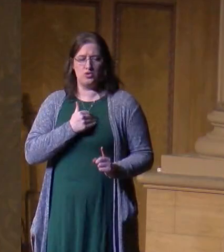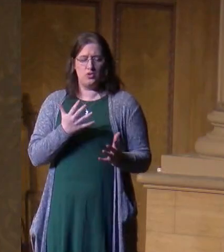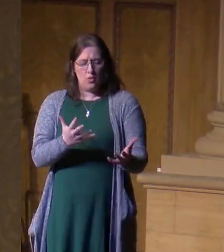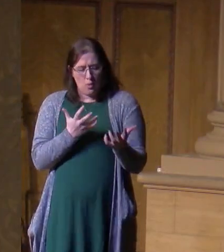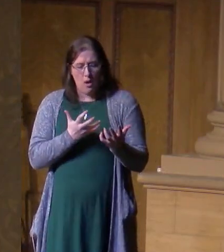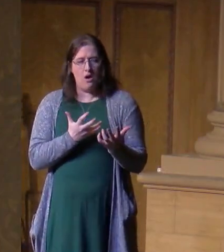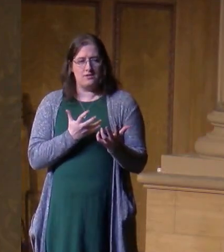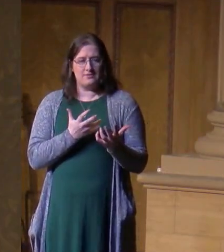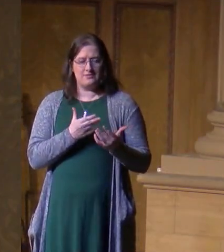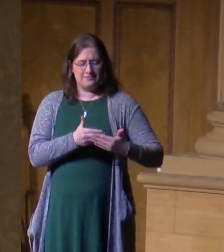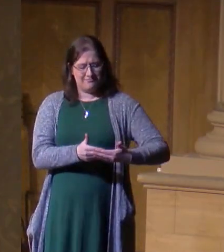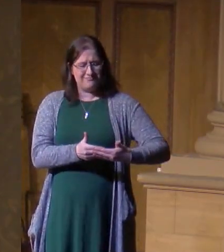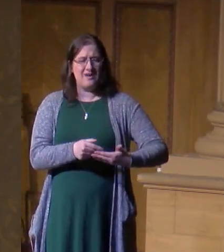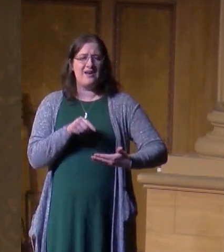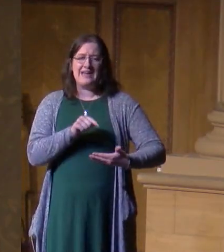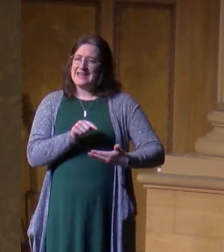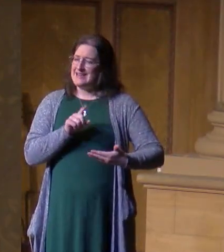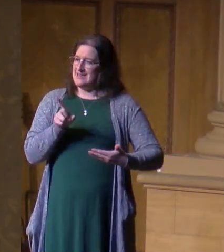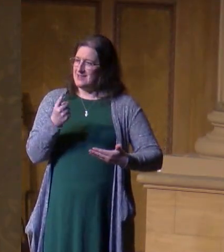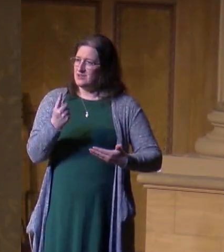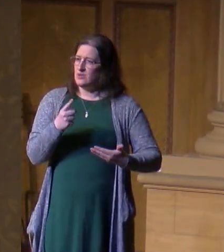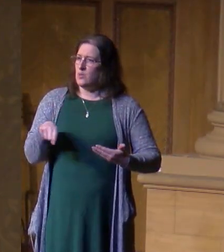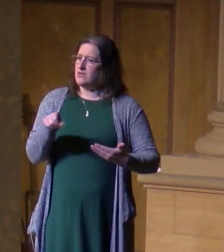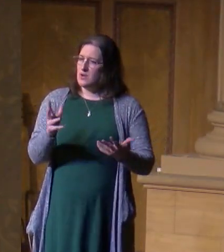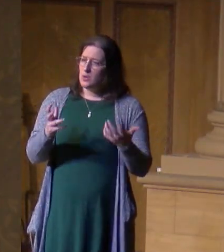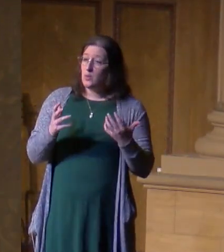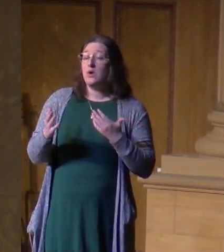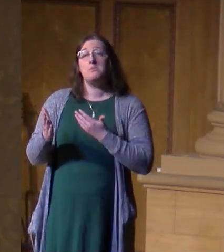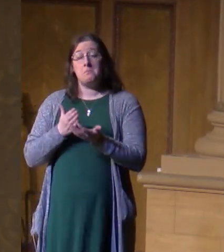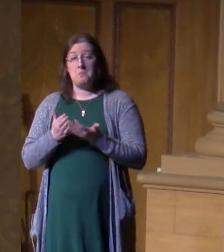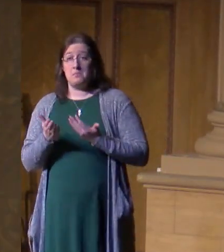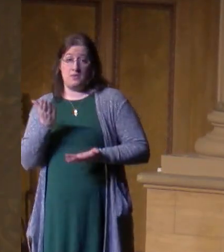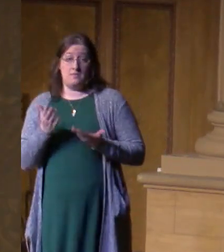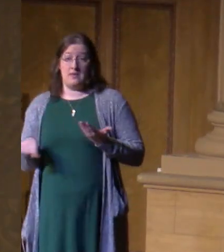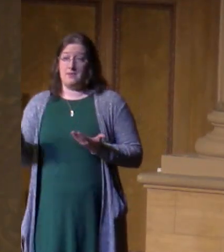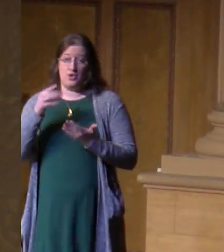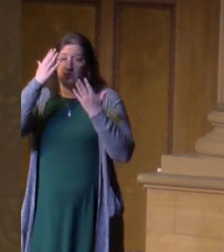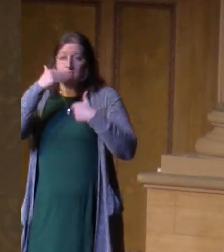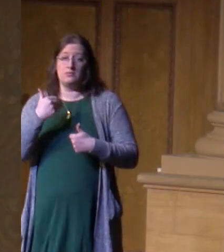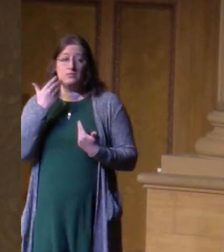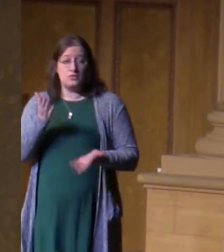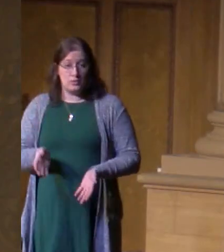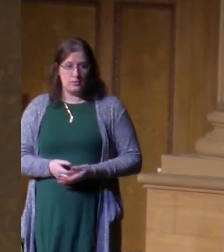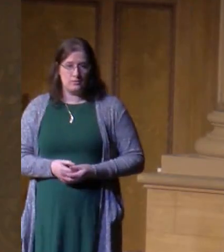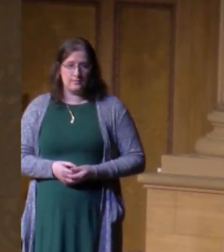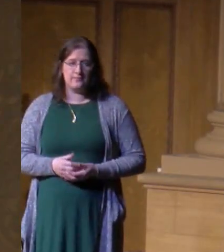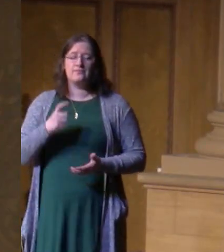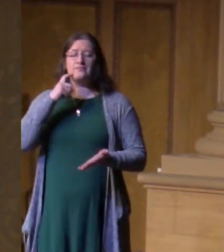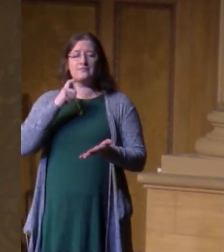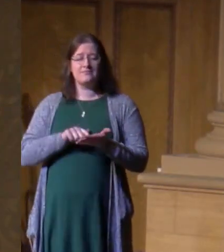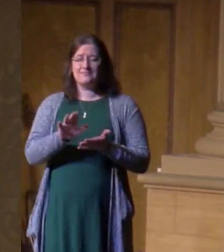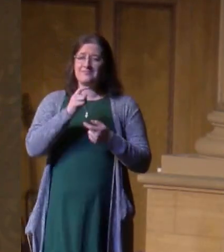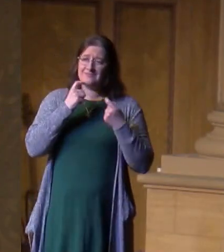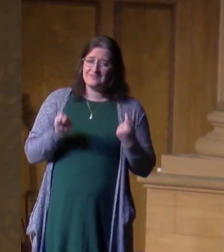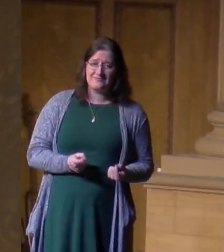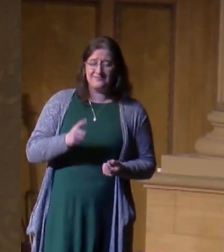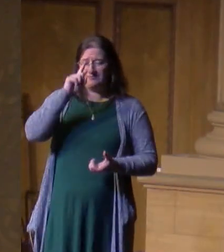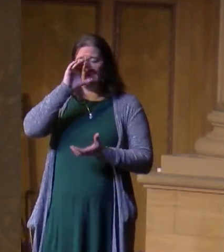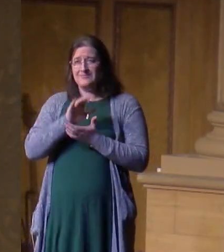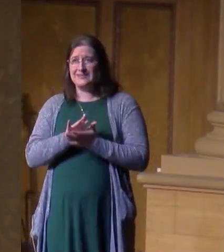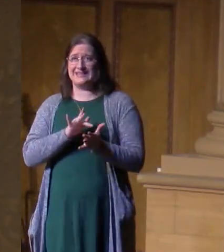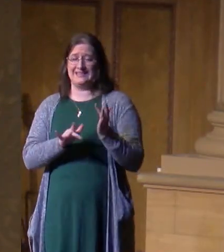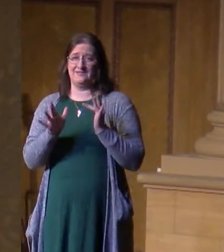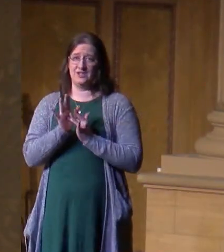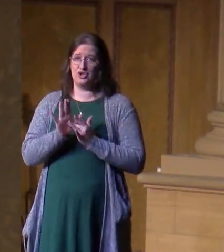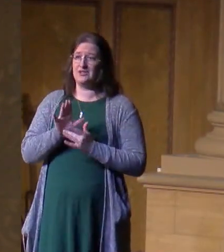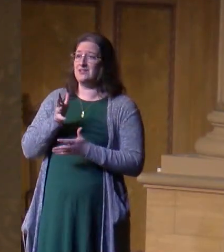He's the one who you've waited for, even if you didn't realize it. And by acknowledging your sin, believing in Jesus and trusting in his work on the cross